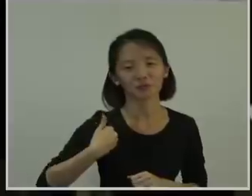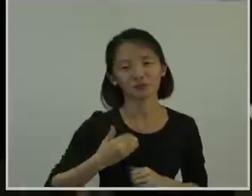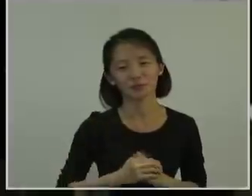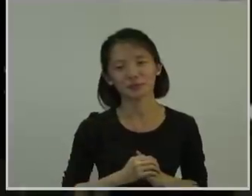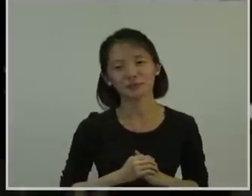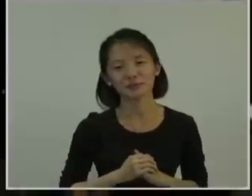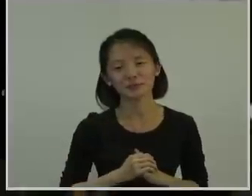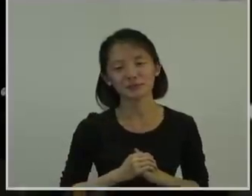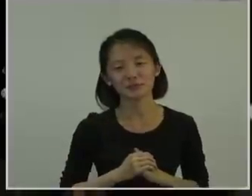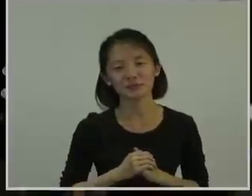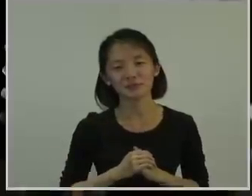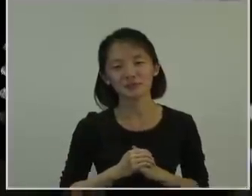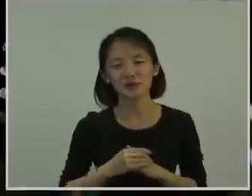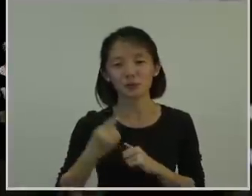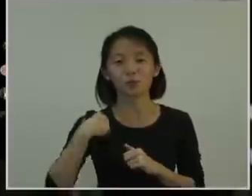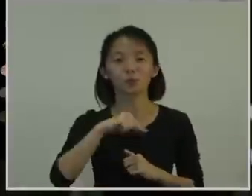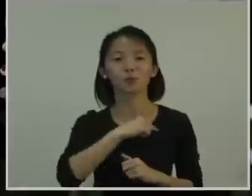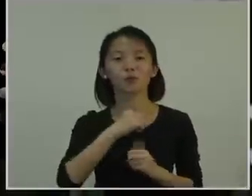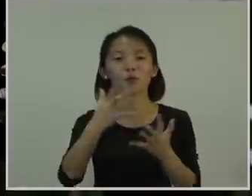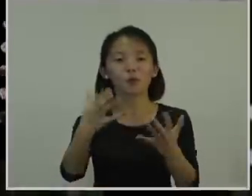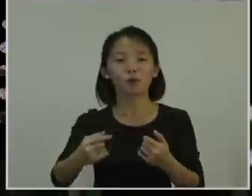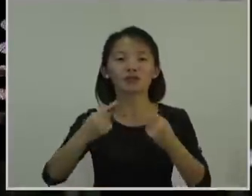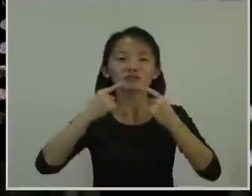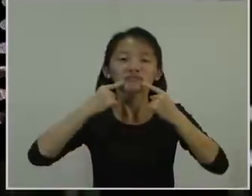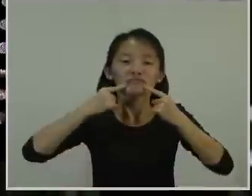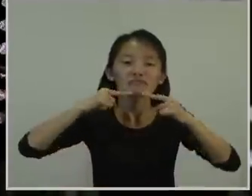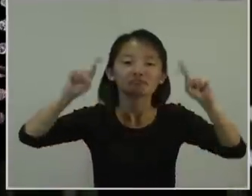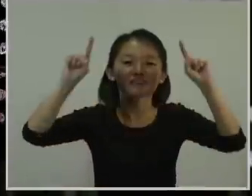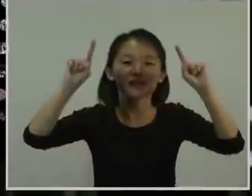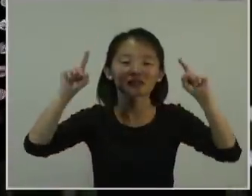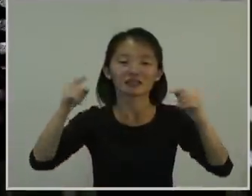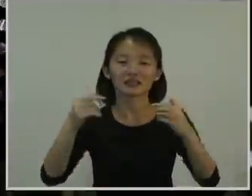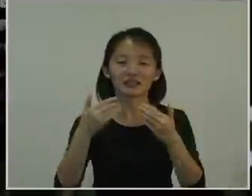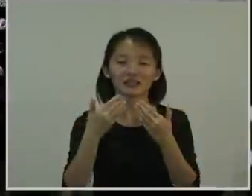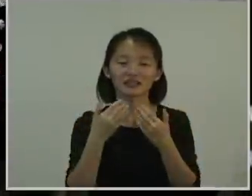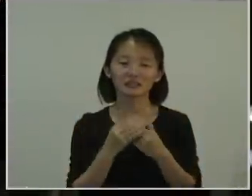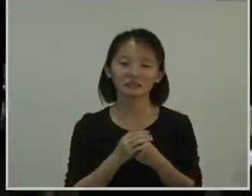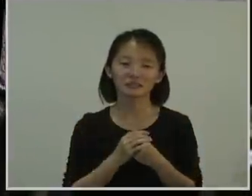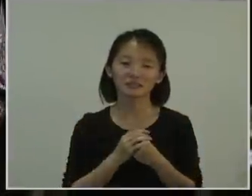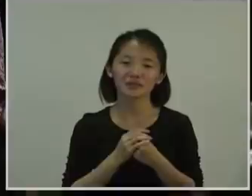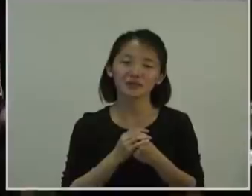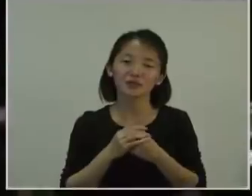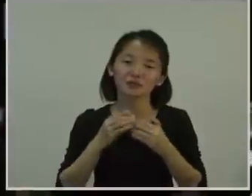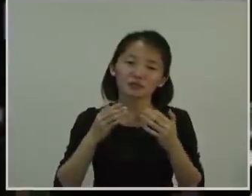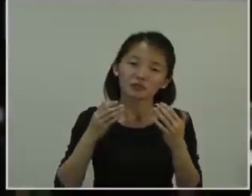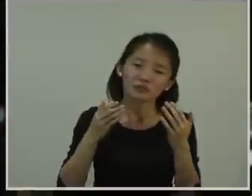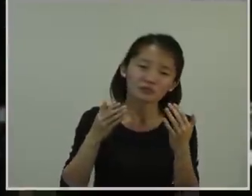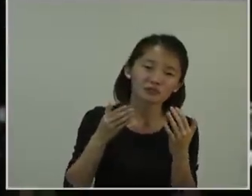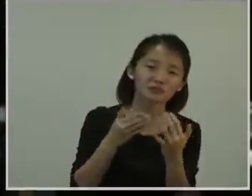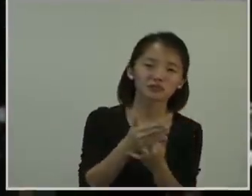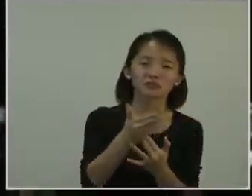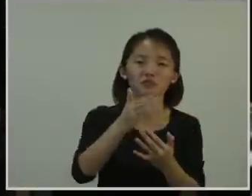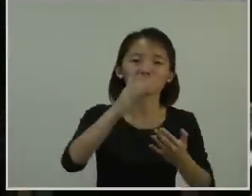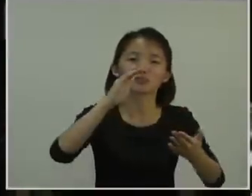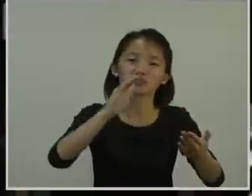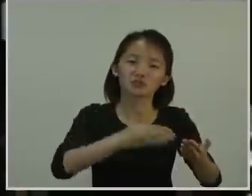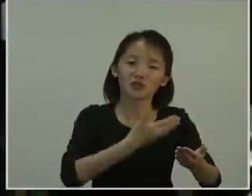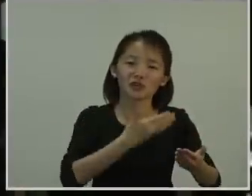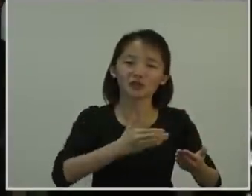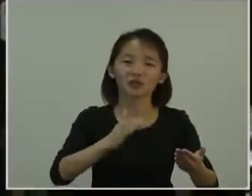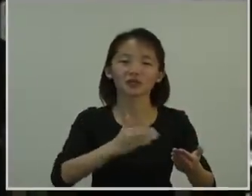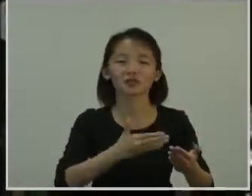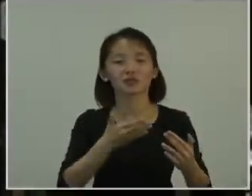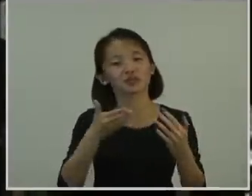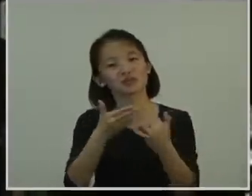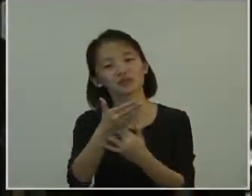And we want to convey this to you by way of songs, testimonies, and a